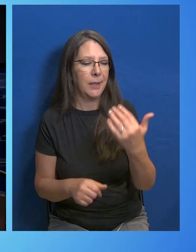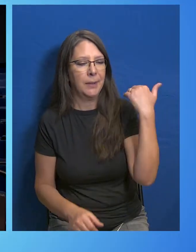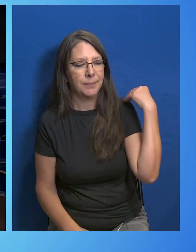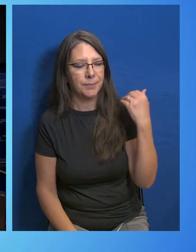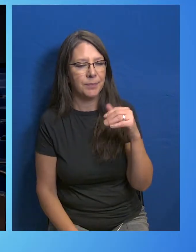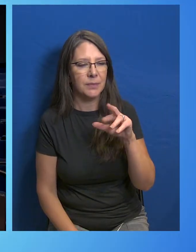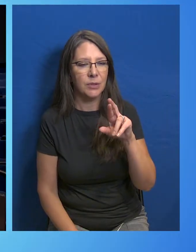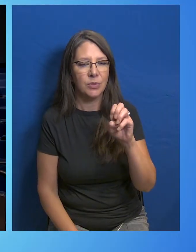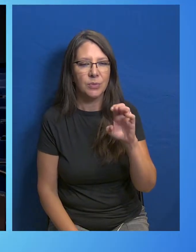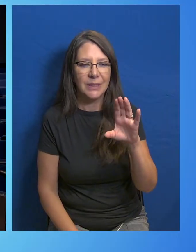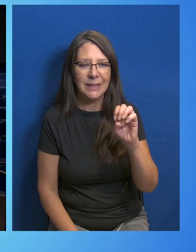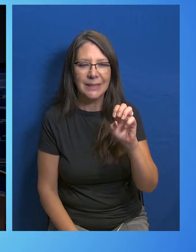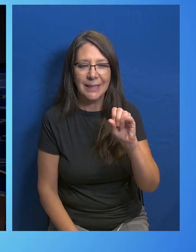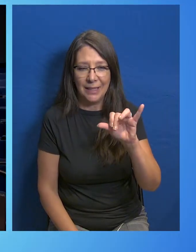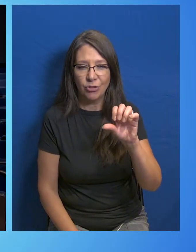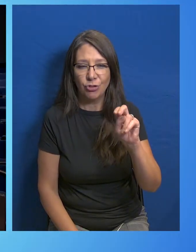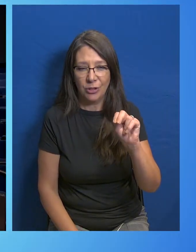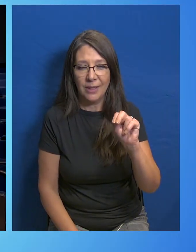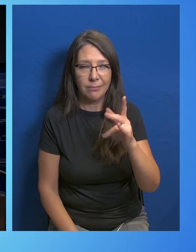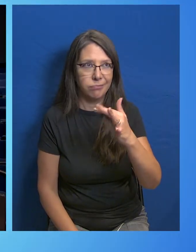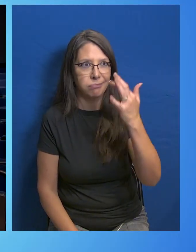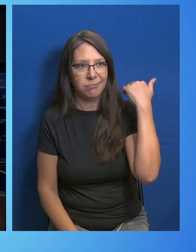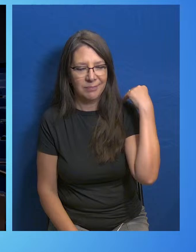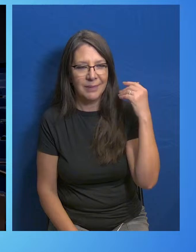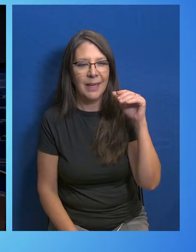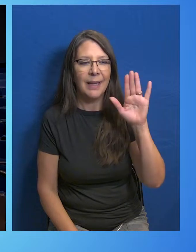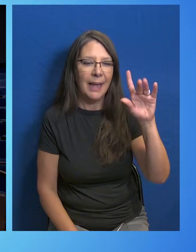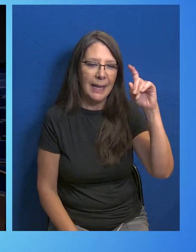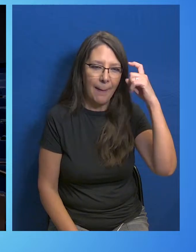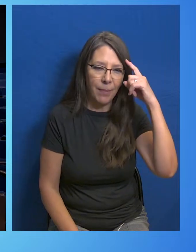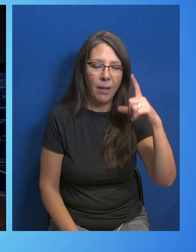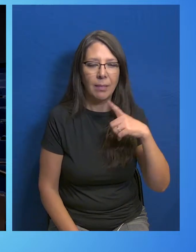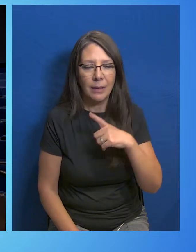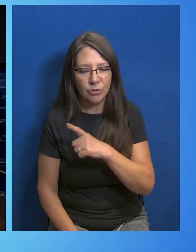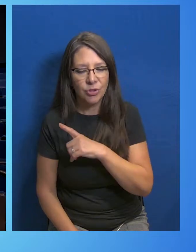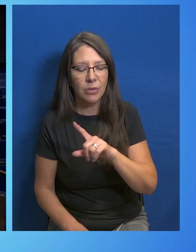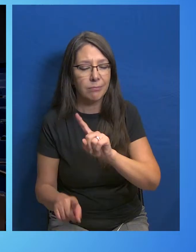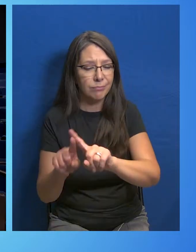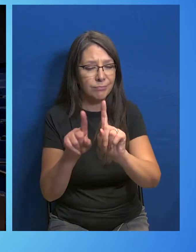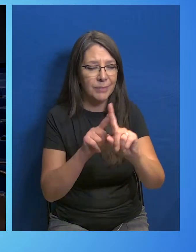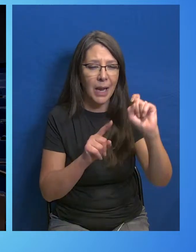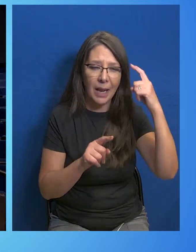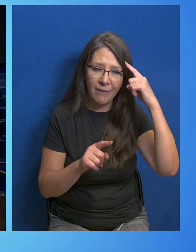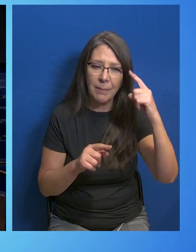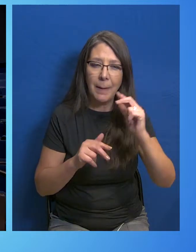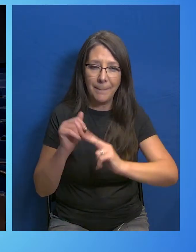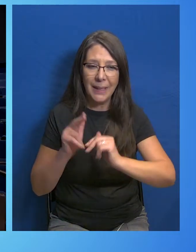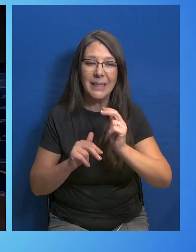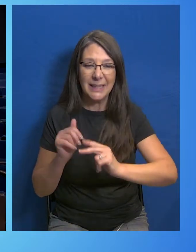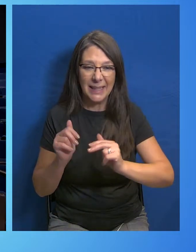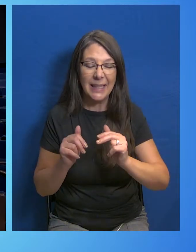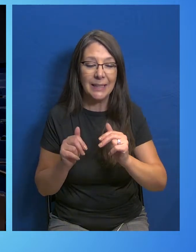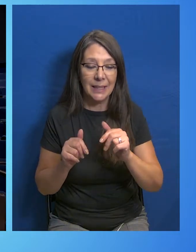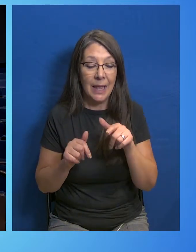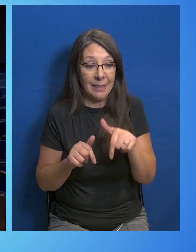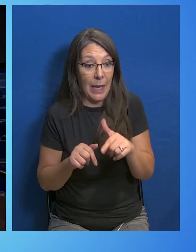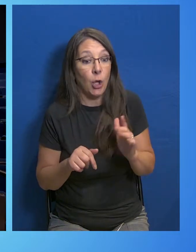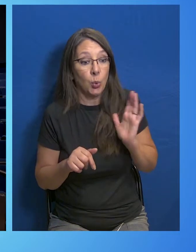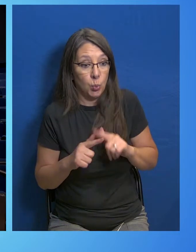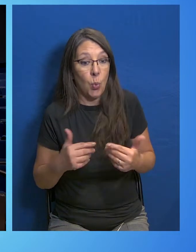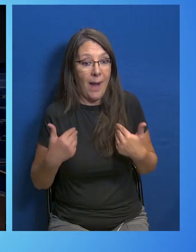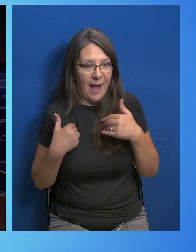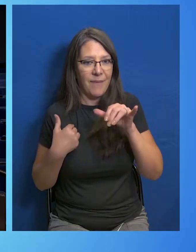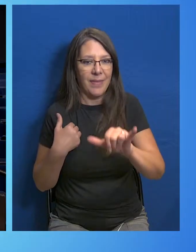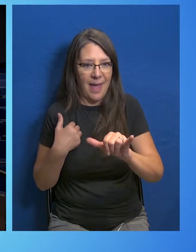Recession, the Capitol and the legislature and a lot of government buildings were leased to own to be able